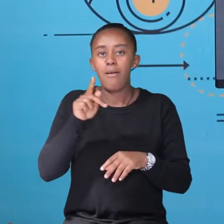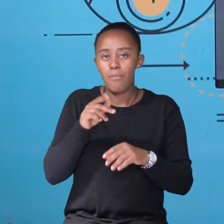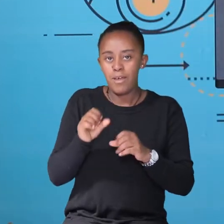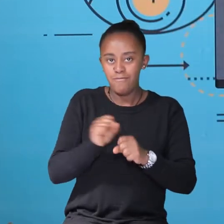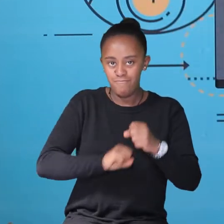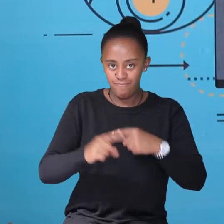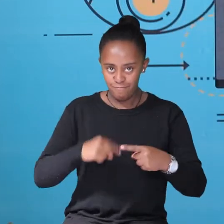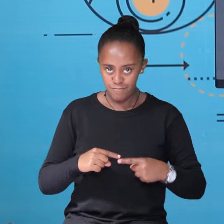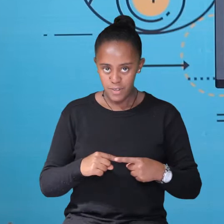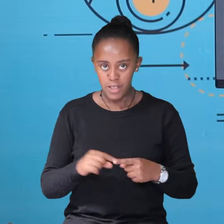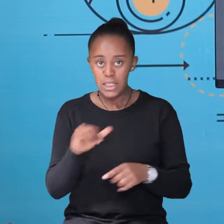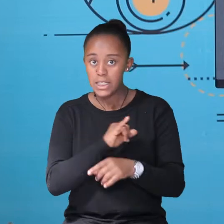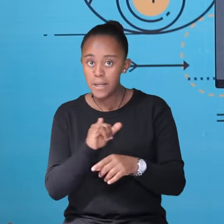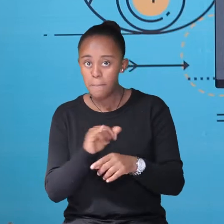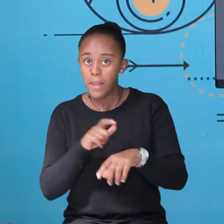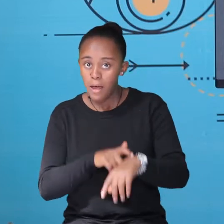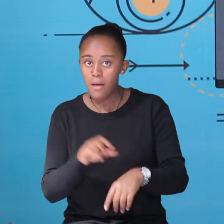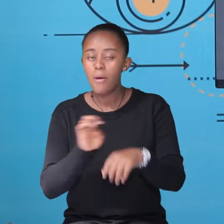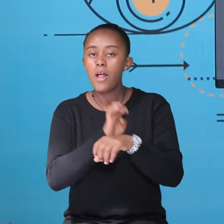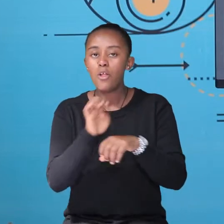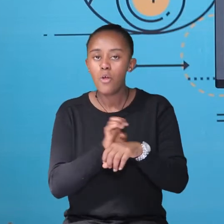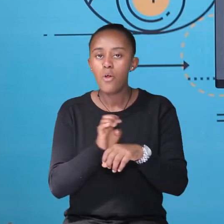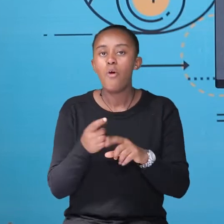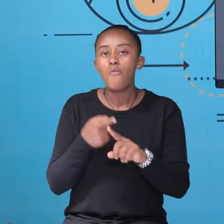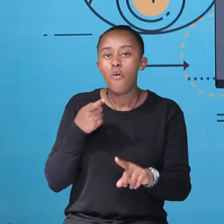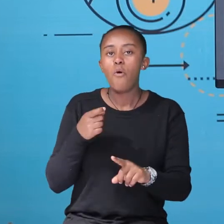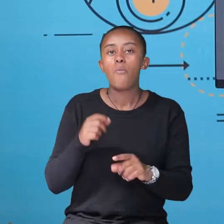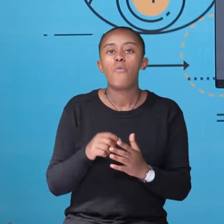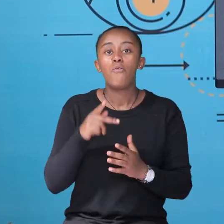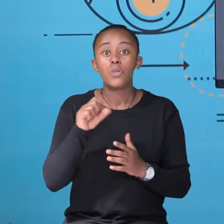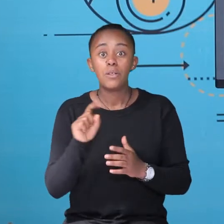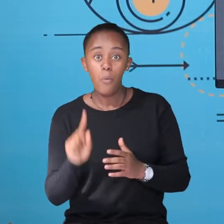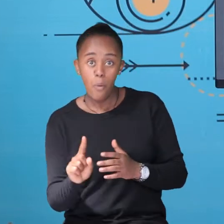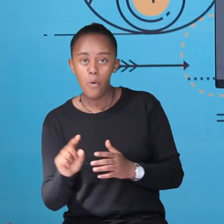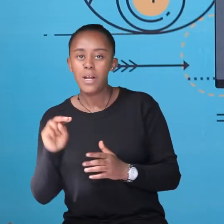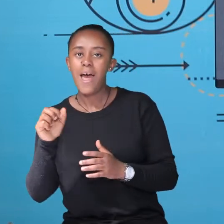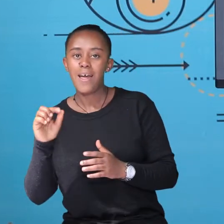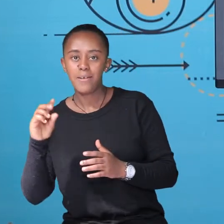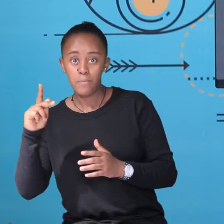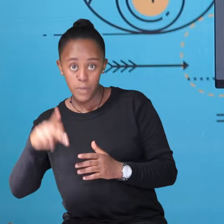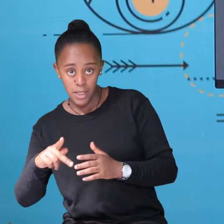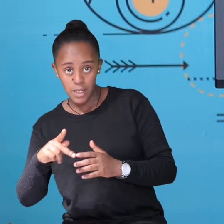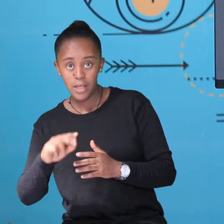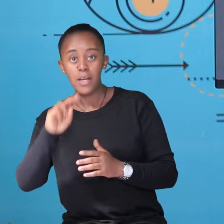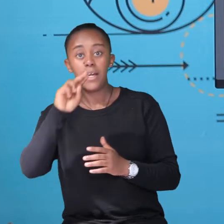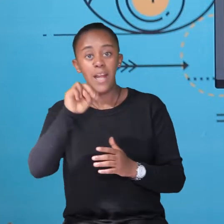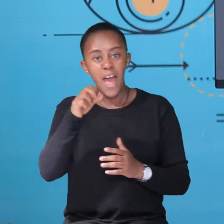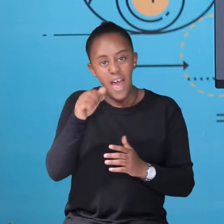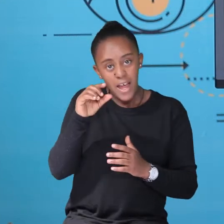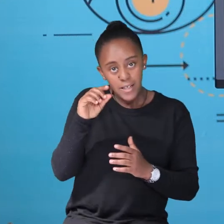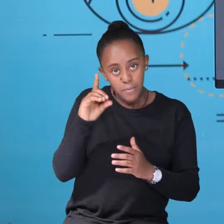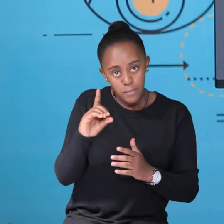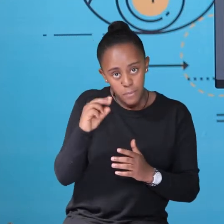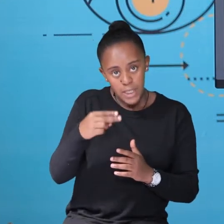time, the electron lost from photosystem 1 will be accepted by NADP to form NADPH.